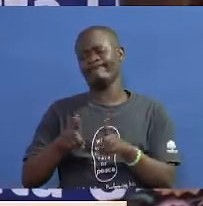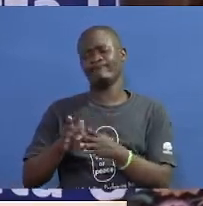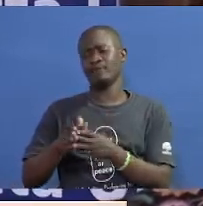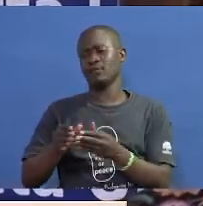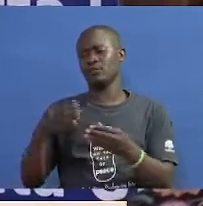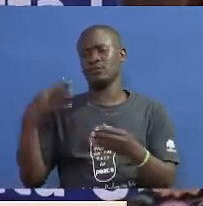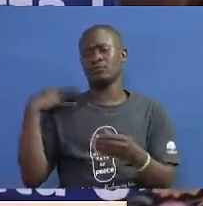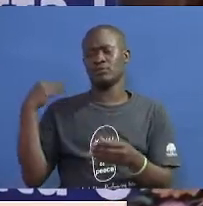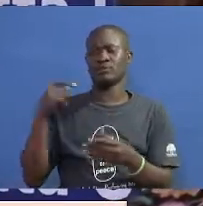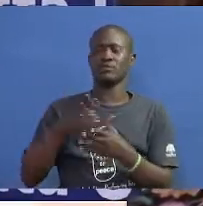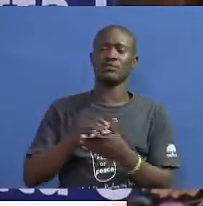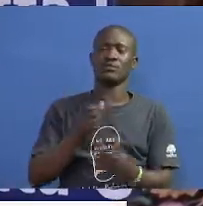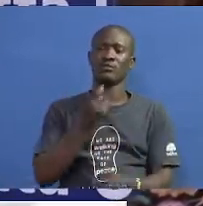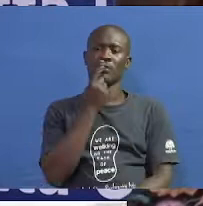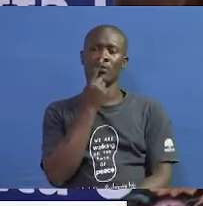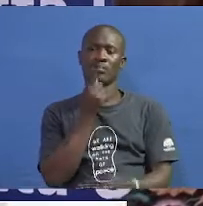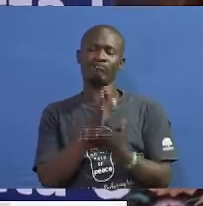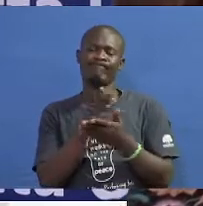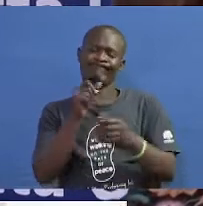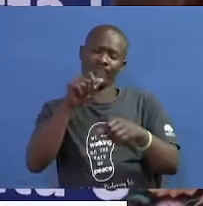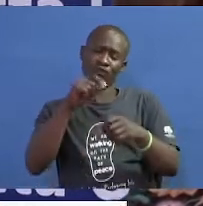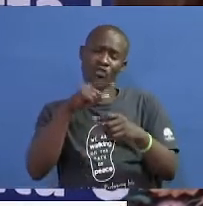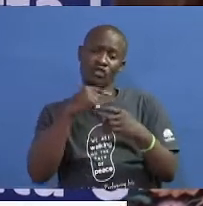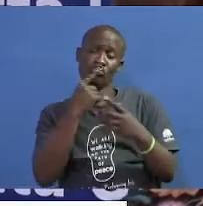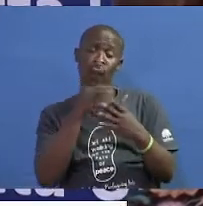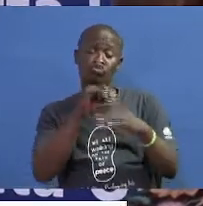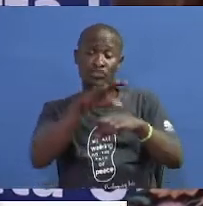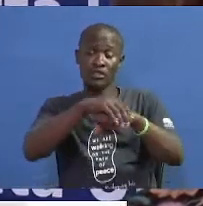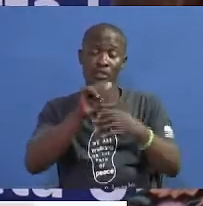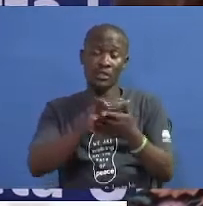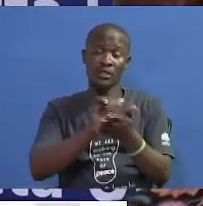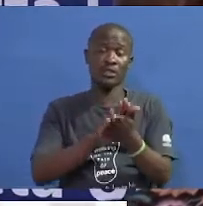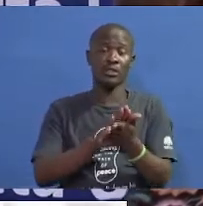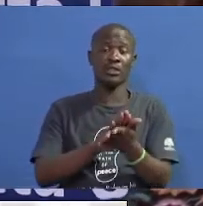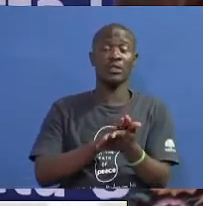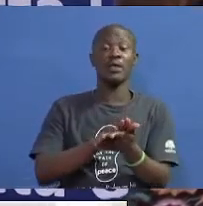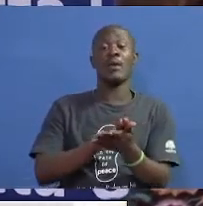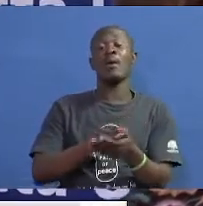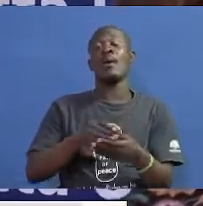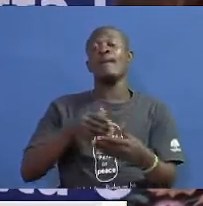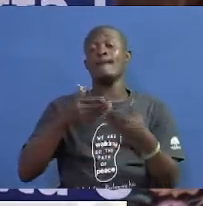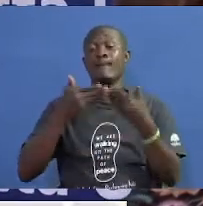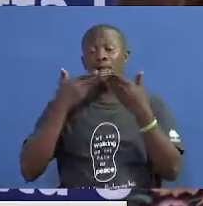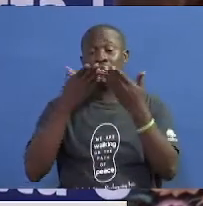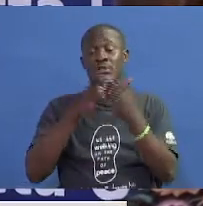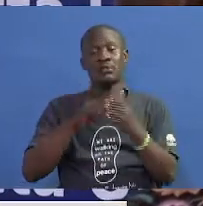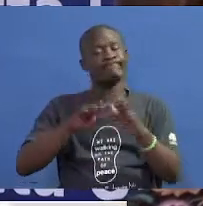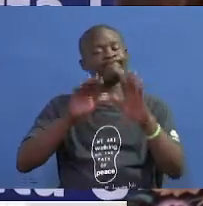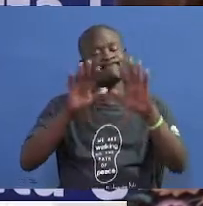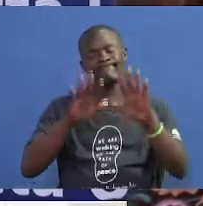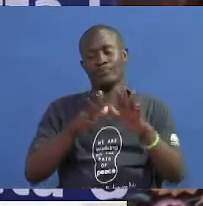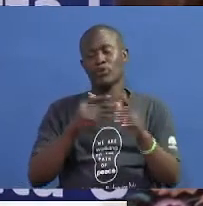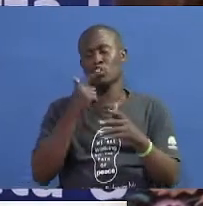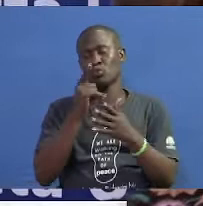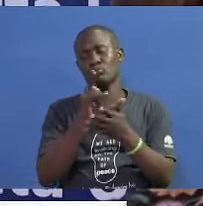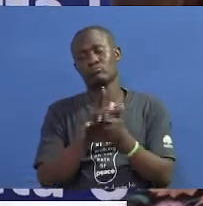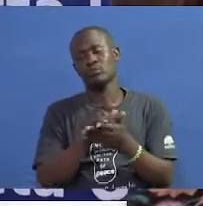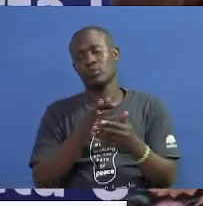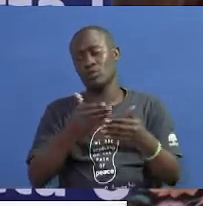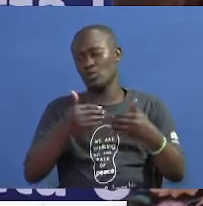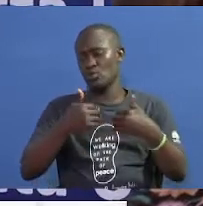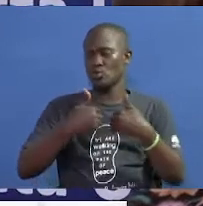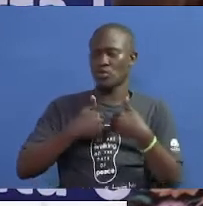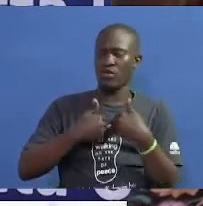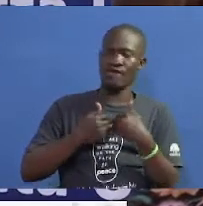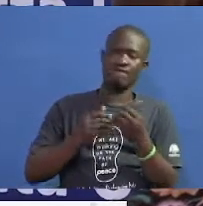their practice of medicine. In order to get that comfort level, feedback is really important. And so we